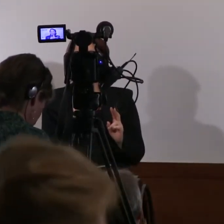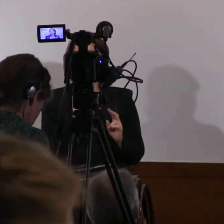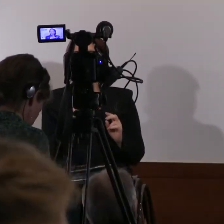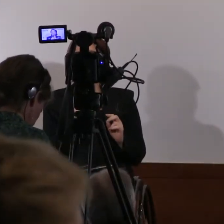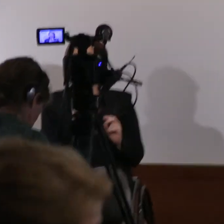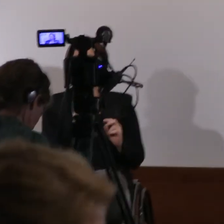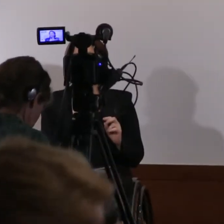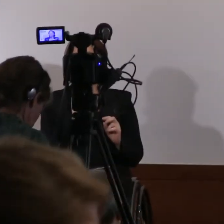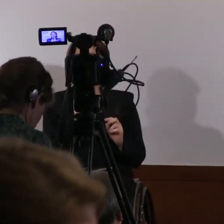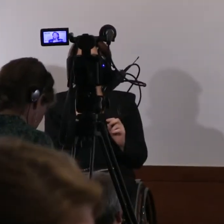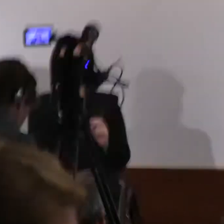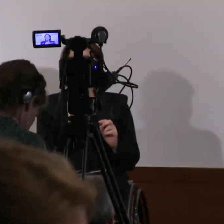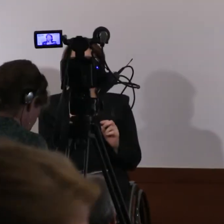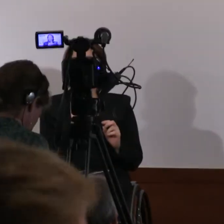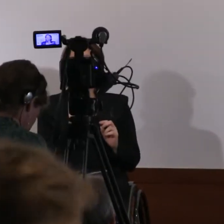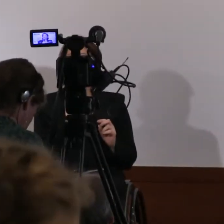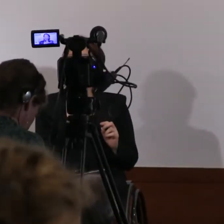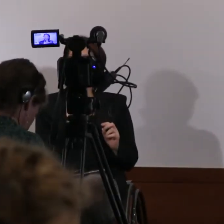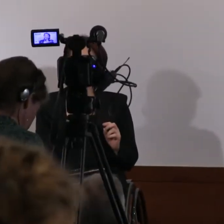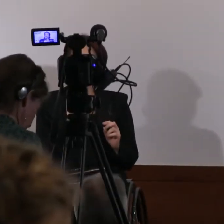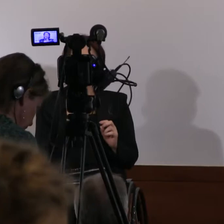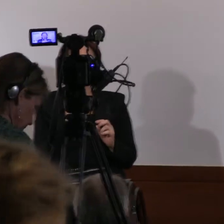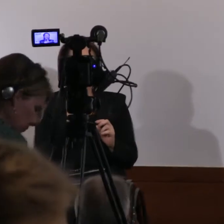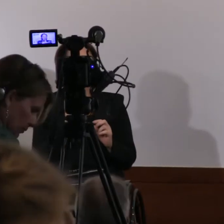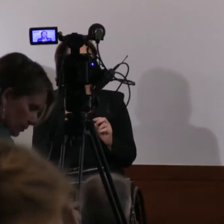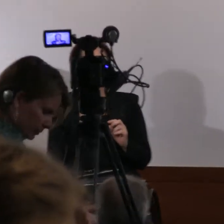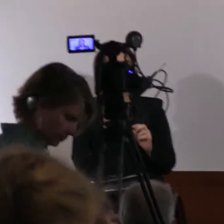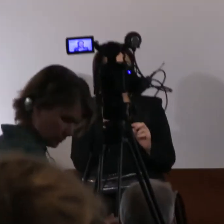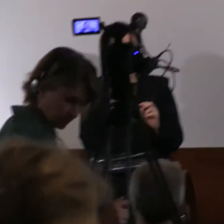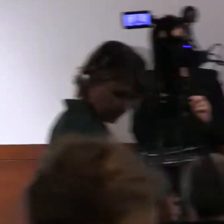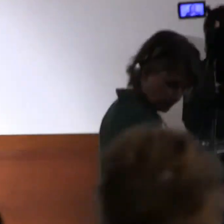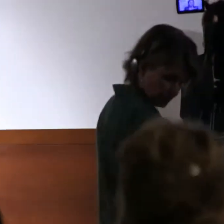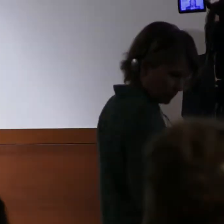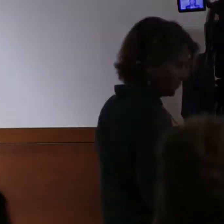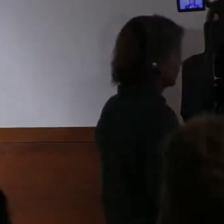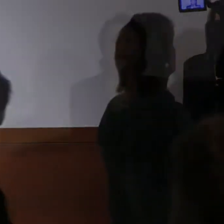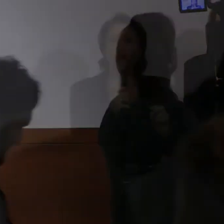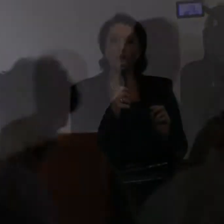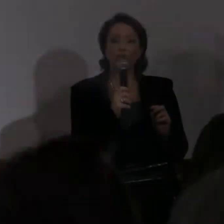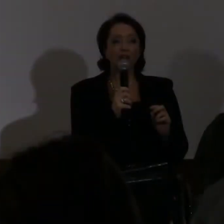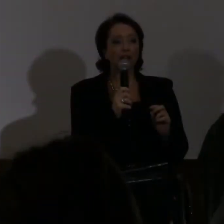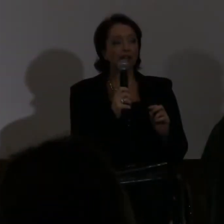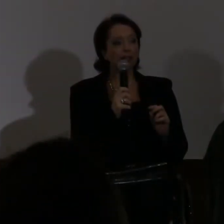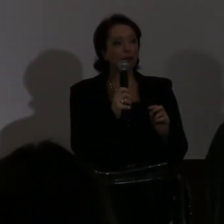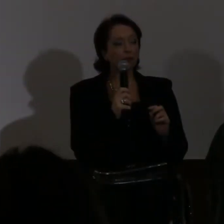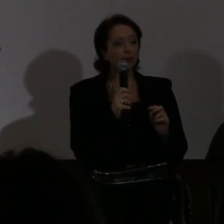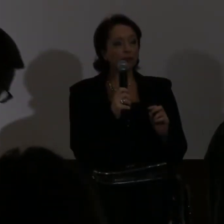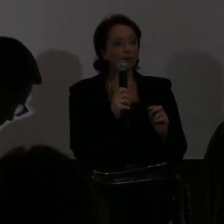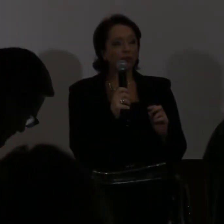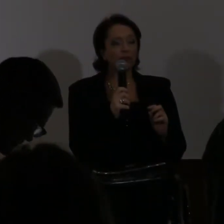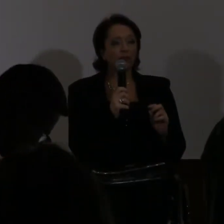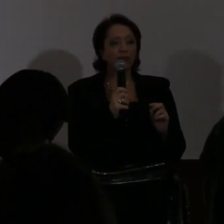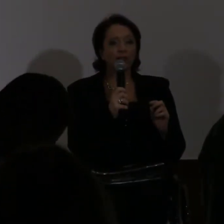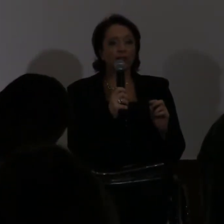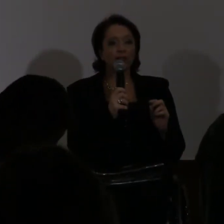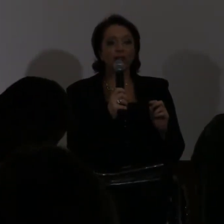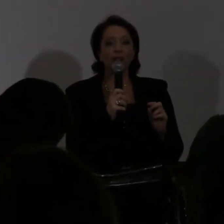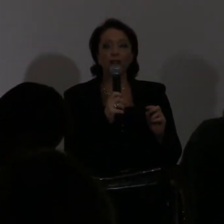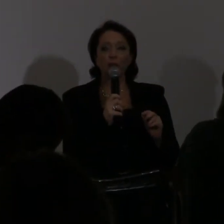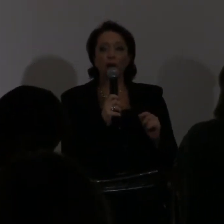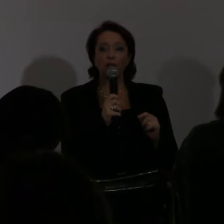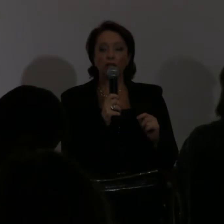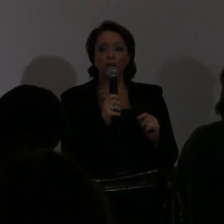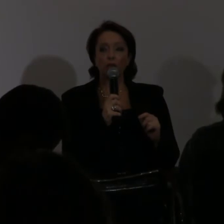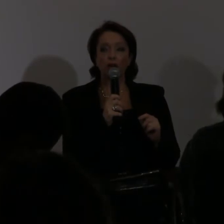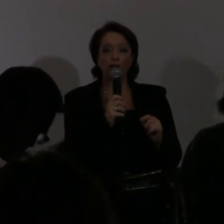Director of the Division for Social Policy and Development. Up to you to decide if